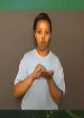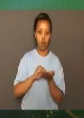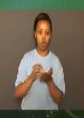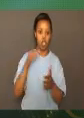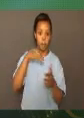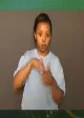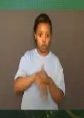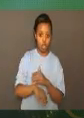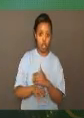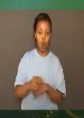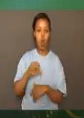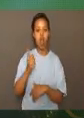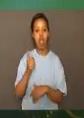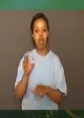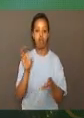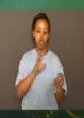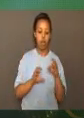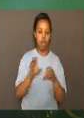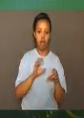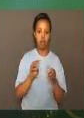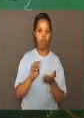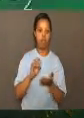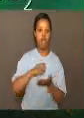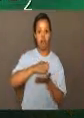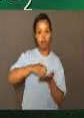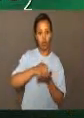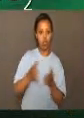contain other chemical elements.